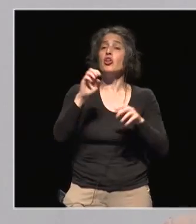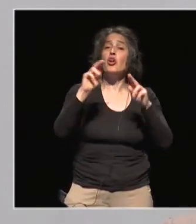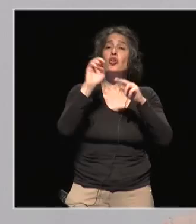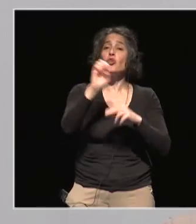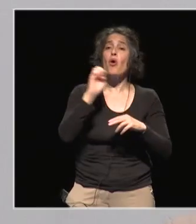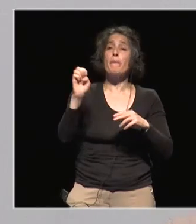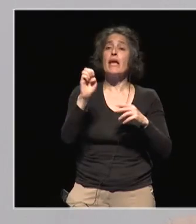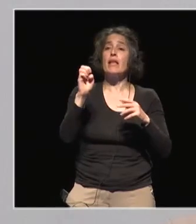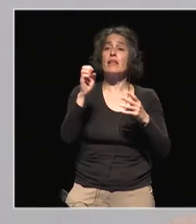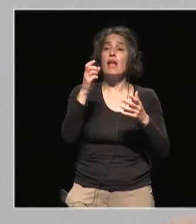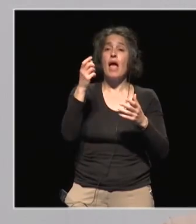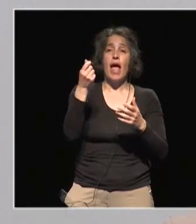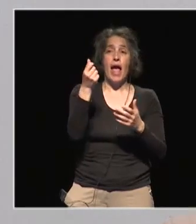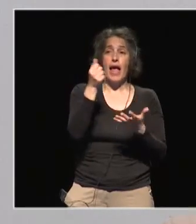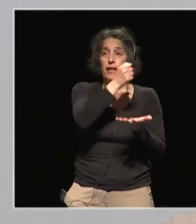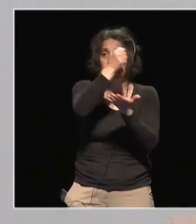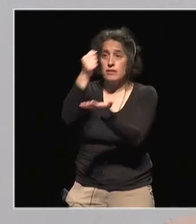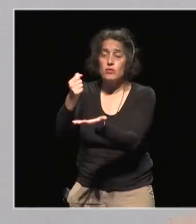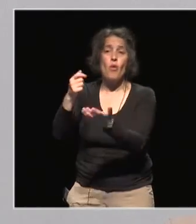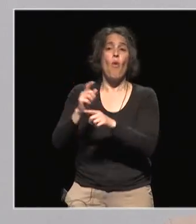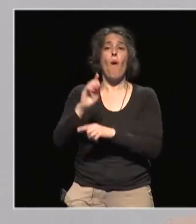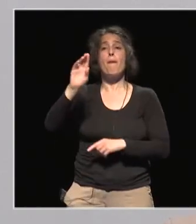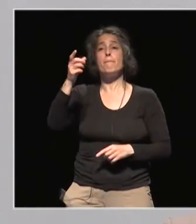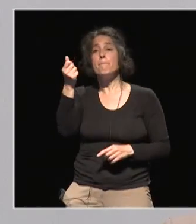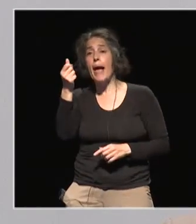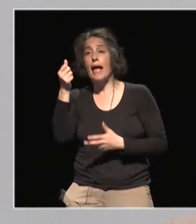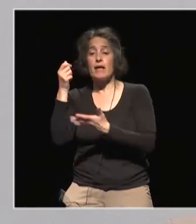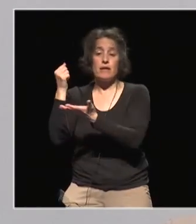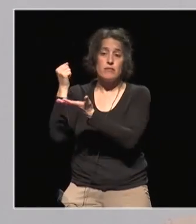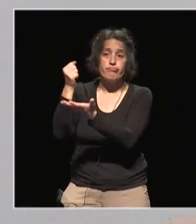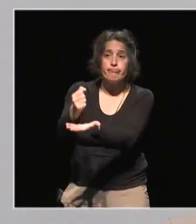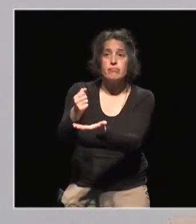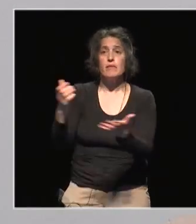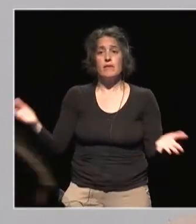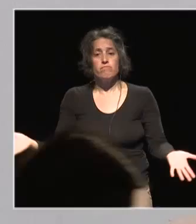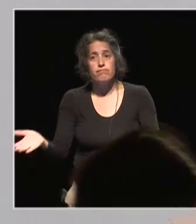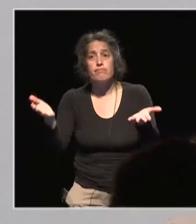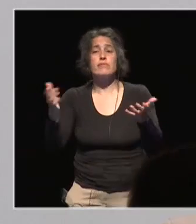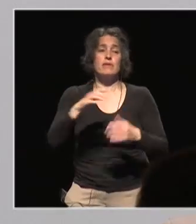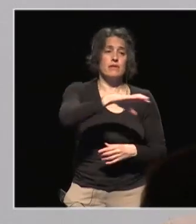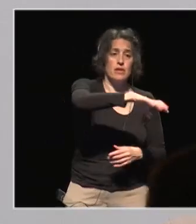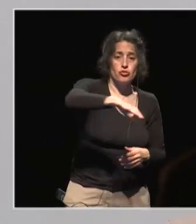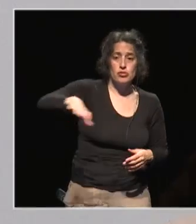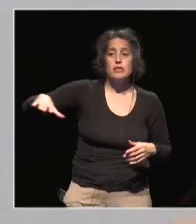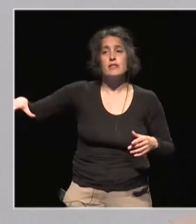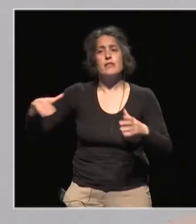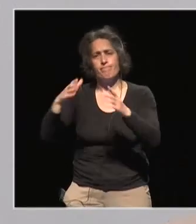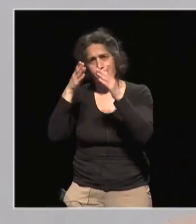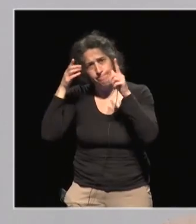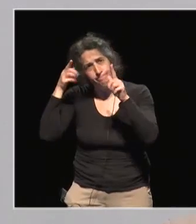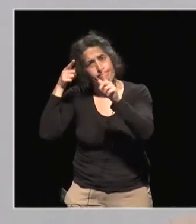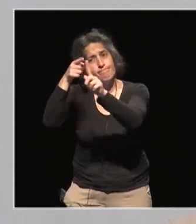the banking sector, etc. So having the INDCs spelled out for every country according to the particularities